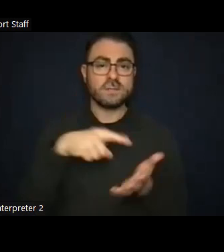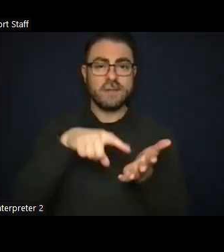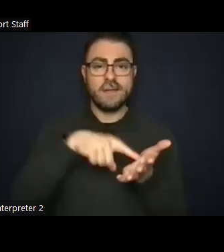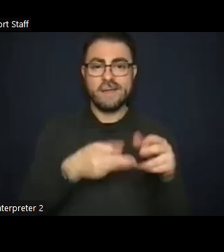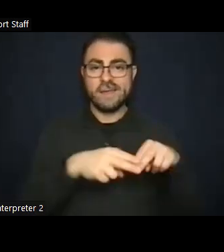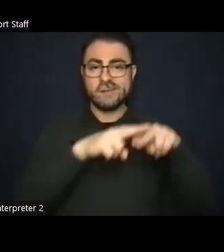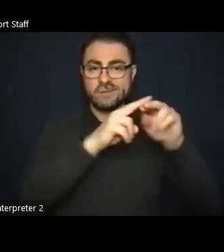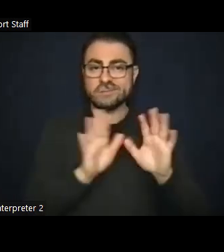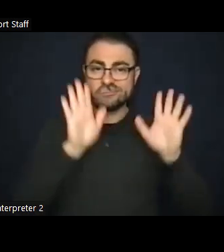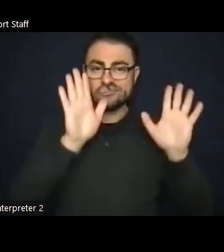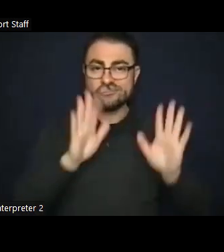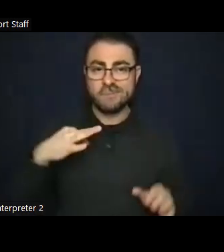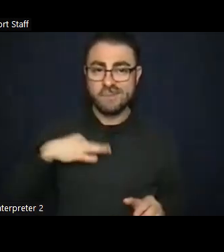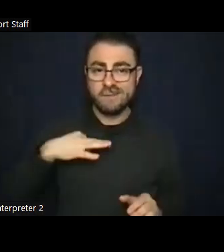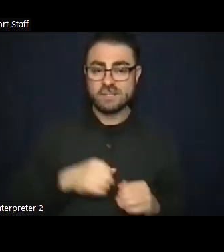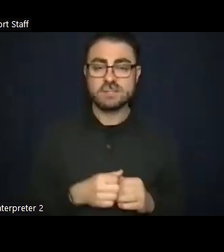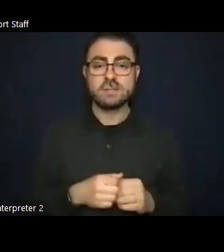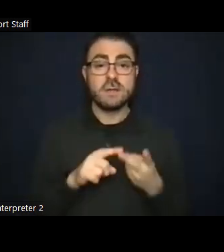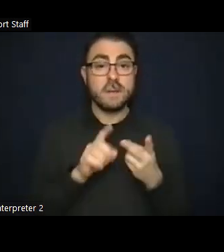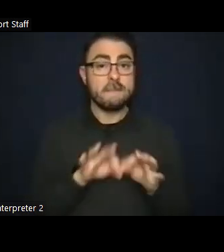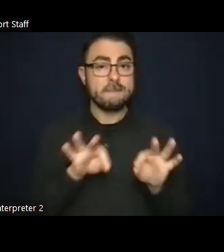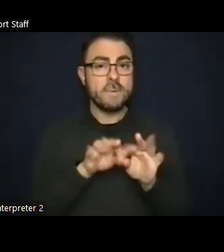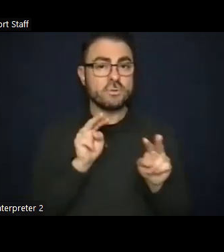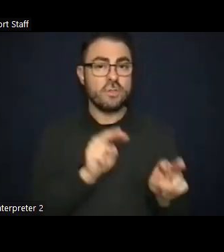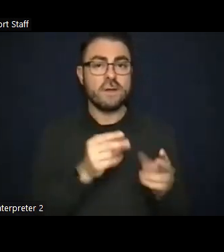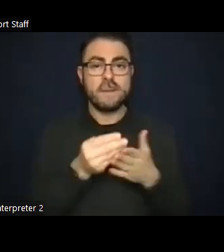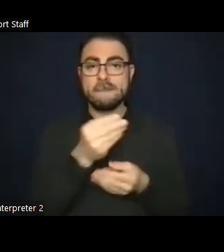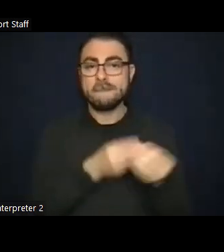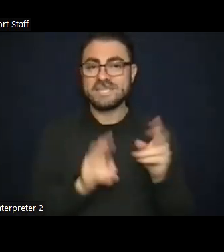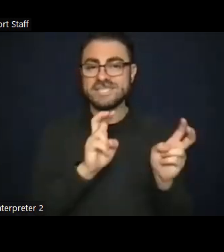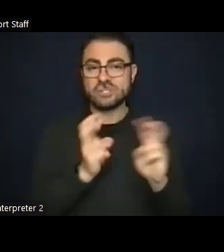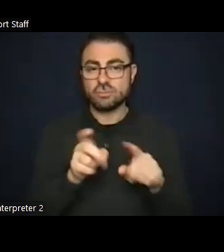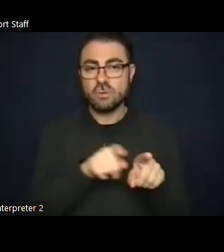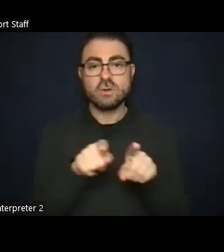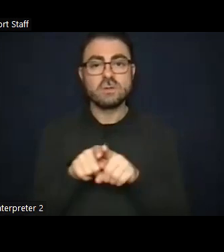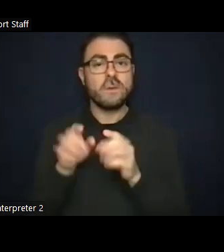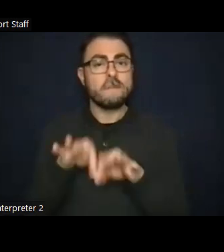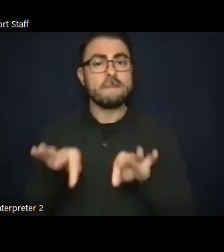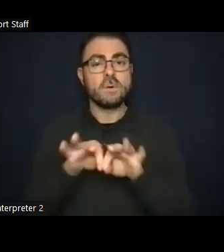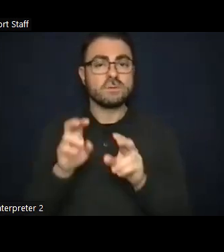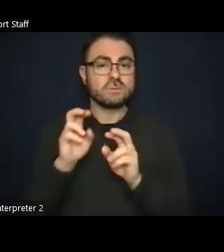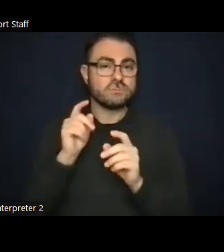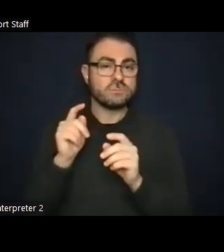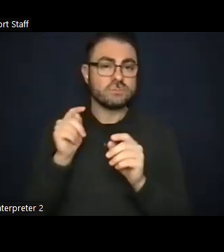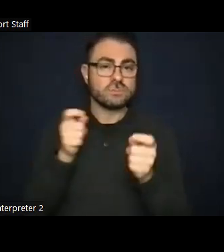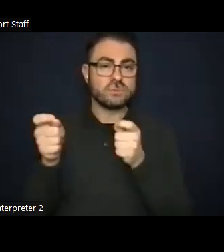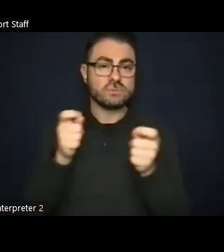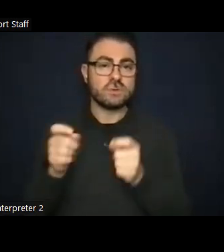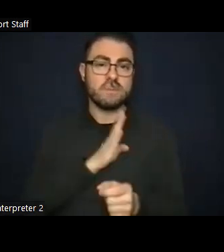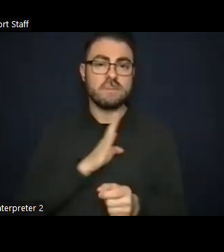great benefits. It's important to look at budget issues, but also important to treat board members with respect.